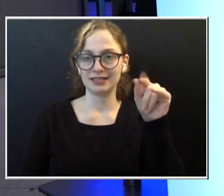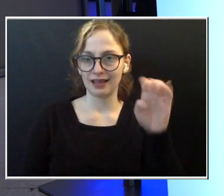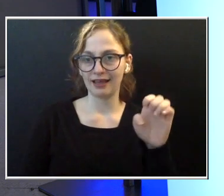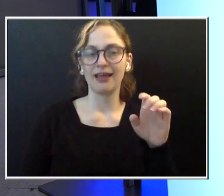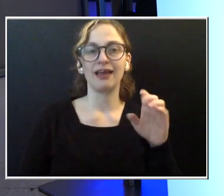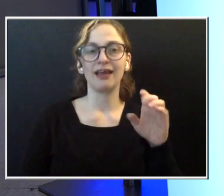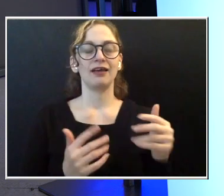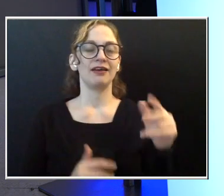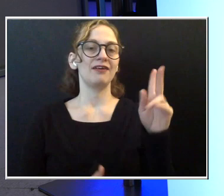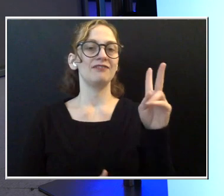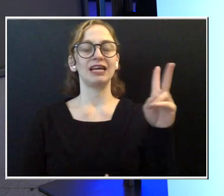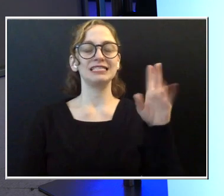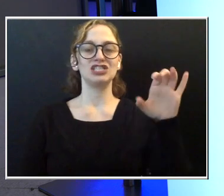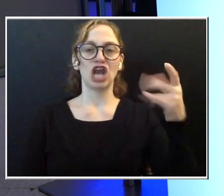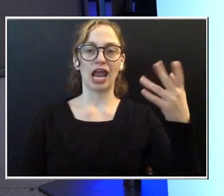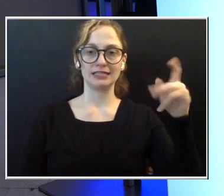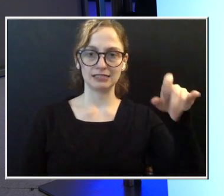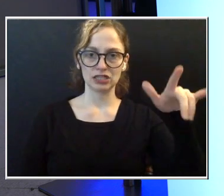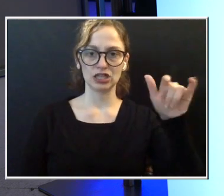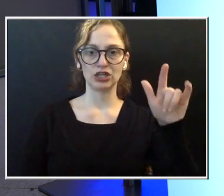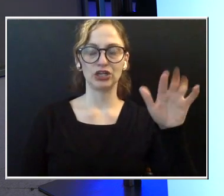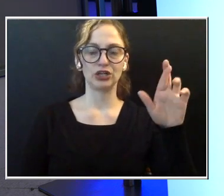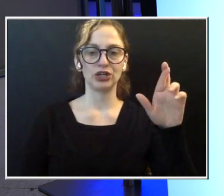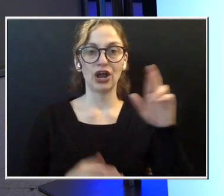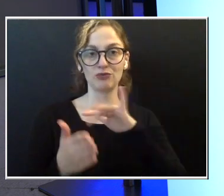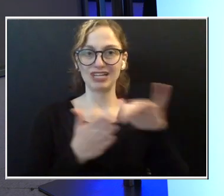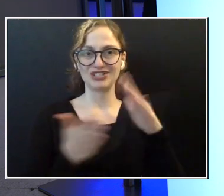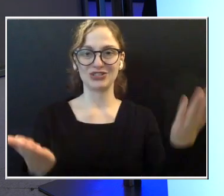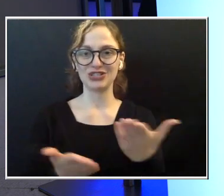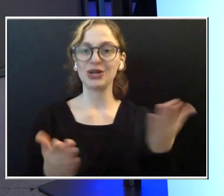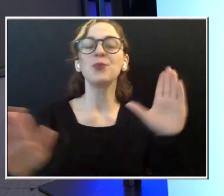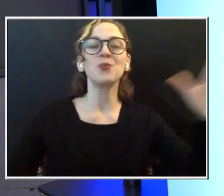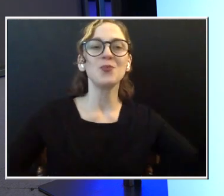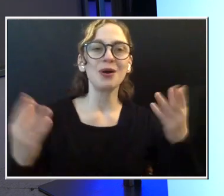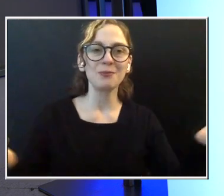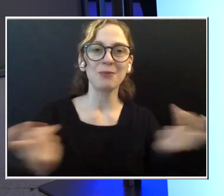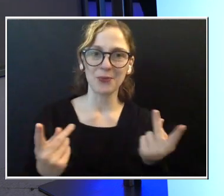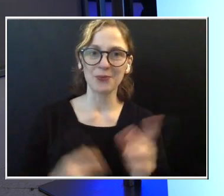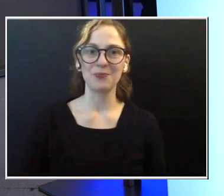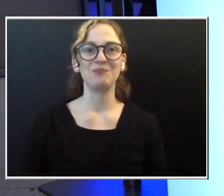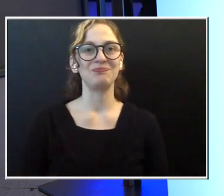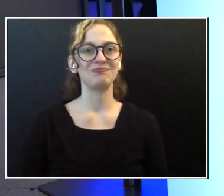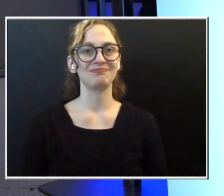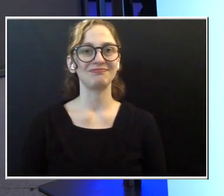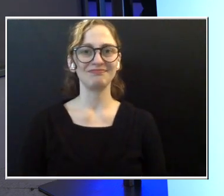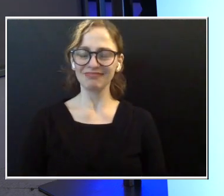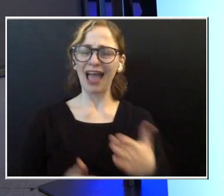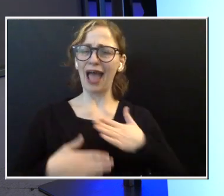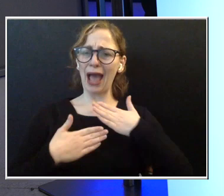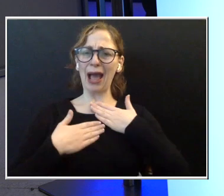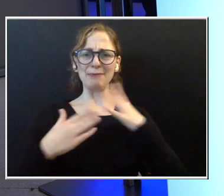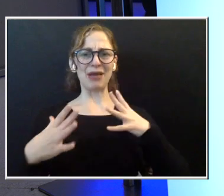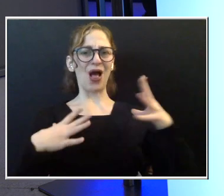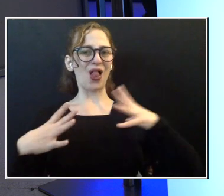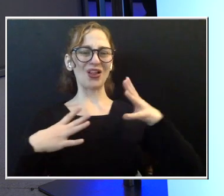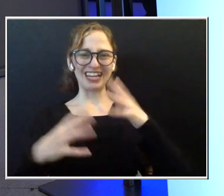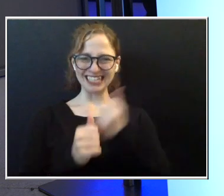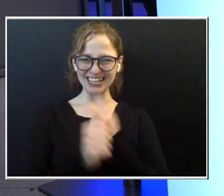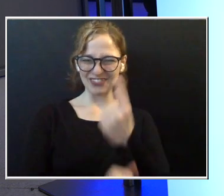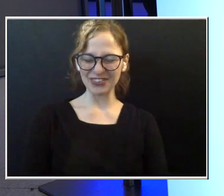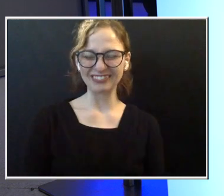University of Kansas Medical Center. Welcome to you both. Thanks. It's great to have you. And happy holidays to everybody, too, I should say. Too